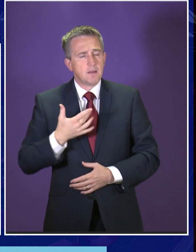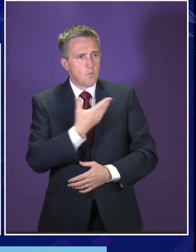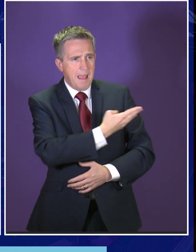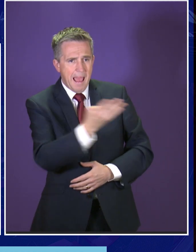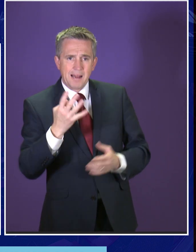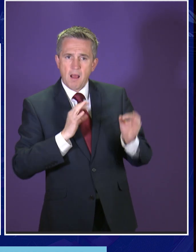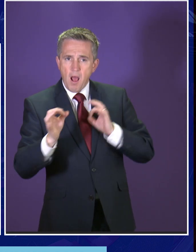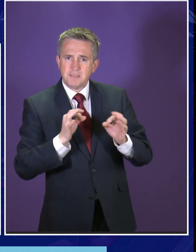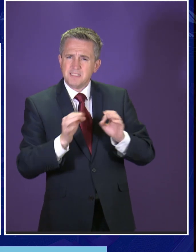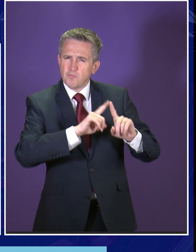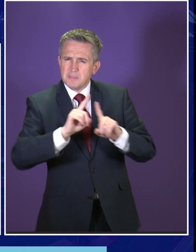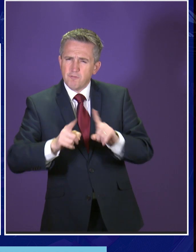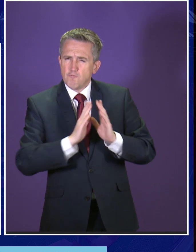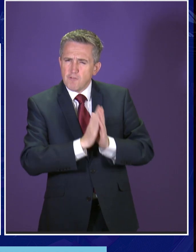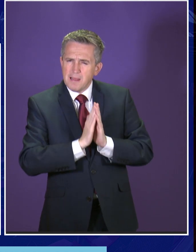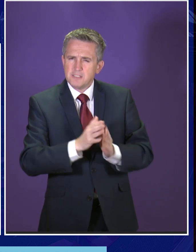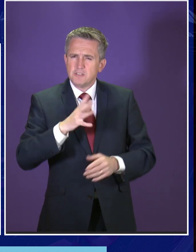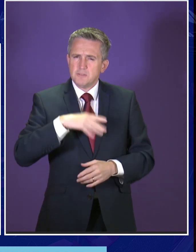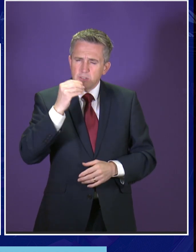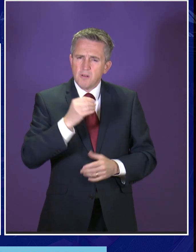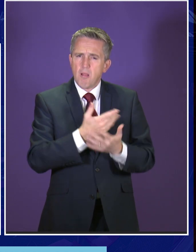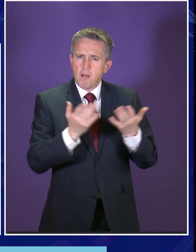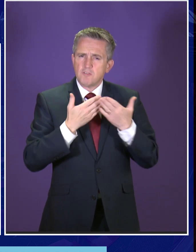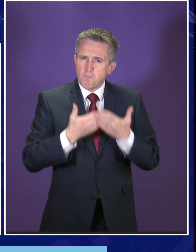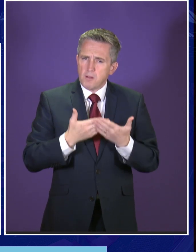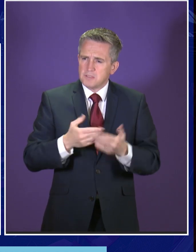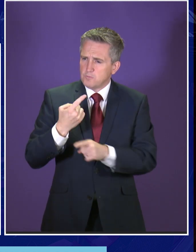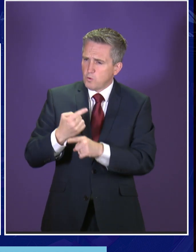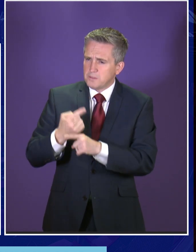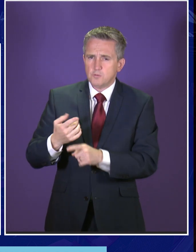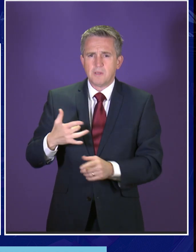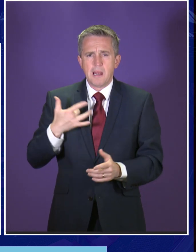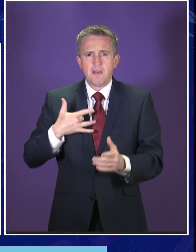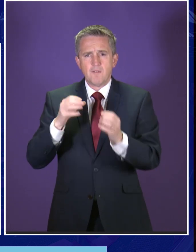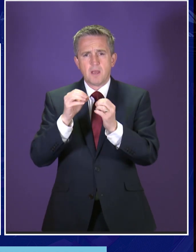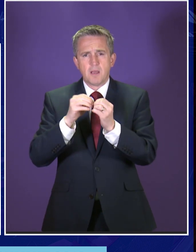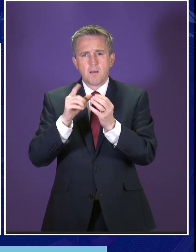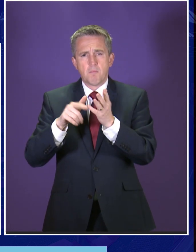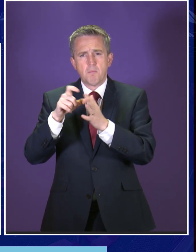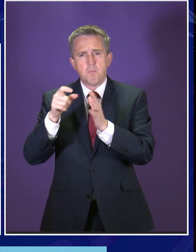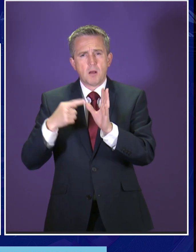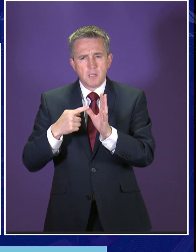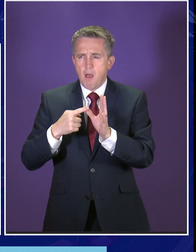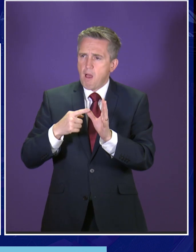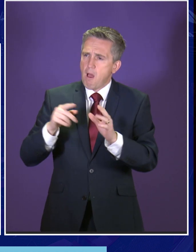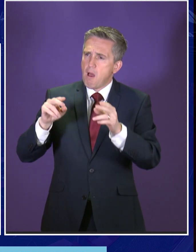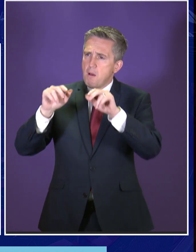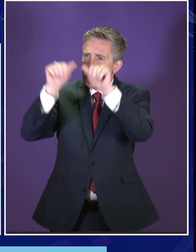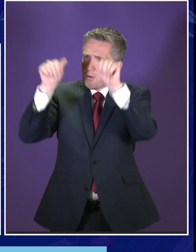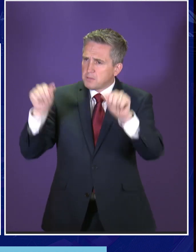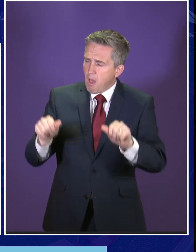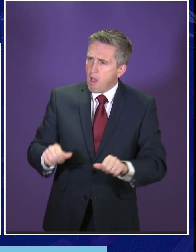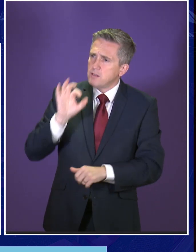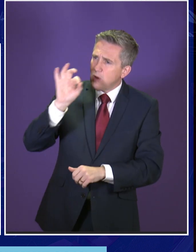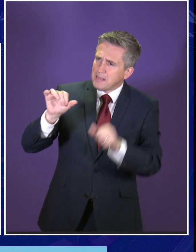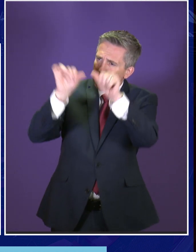all religions, all spiritualities, we had lots of Muslims talking to the living Buddha, for example, to understand the process of Buddhism